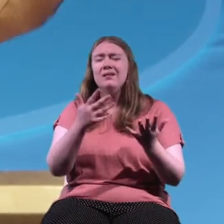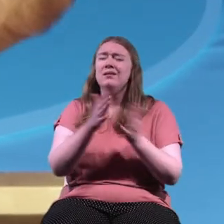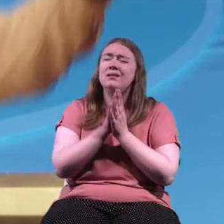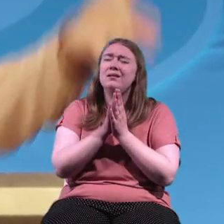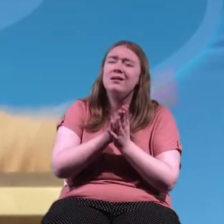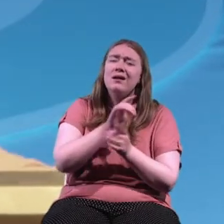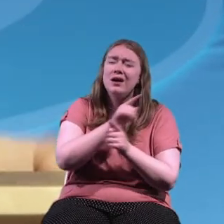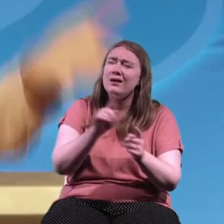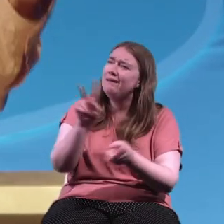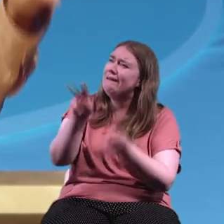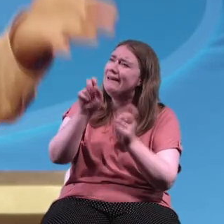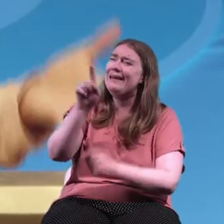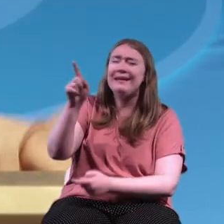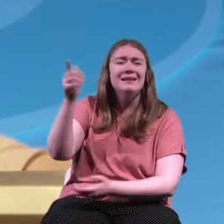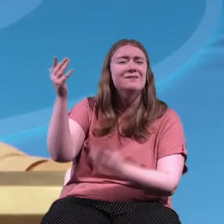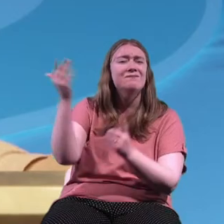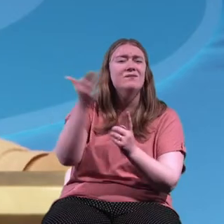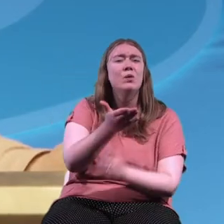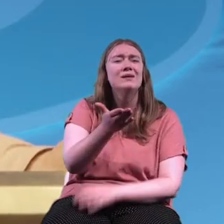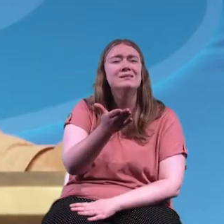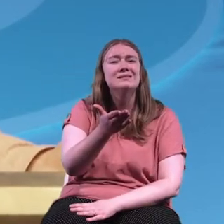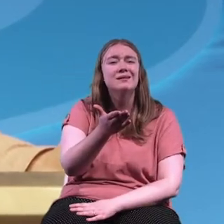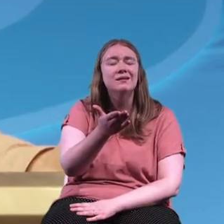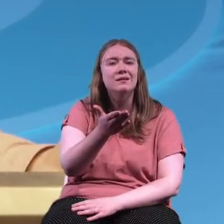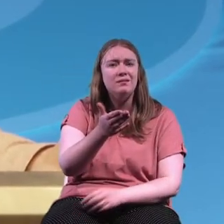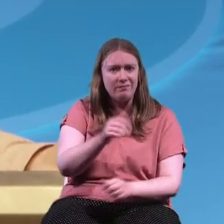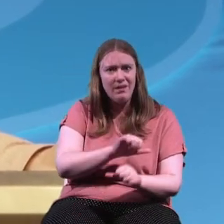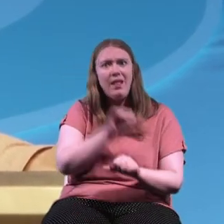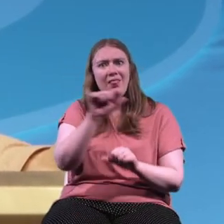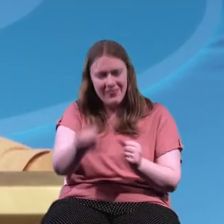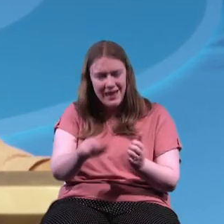And then in verses 8 to 11, we hear God's voice,